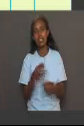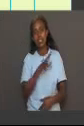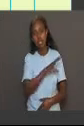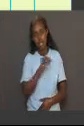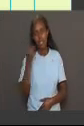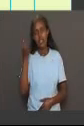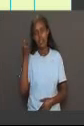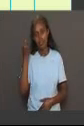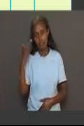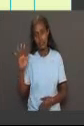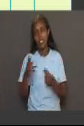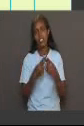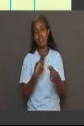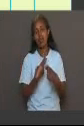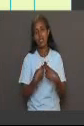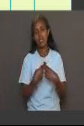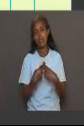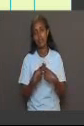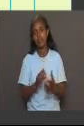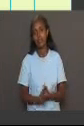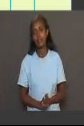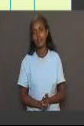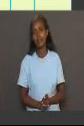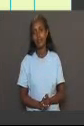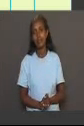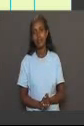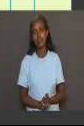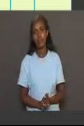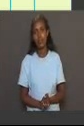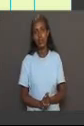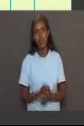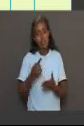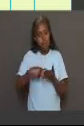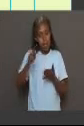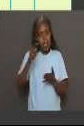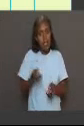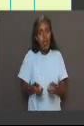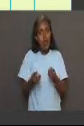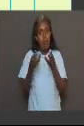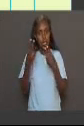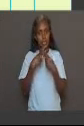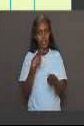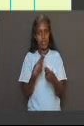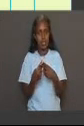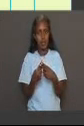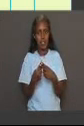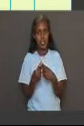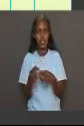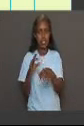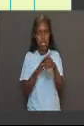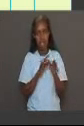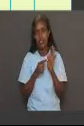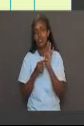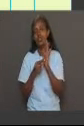and 15 times. Mark how many times it lands